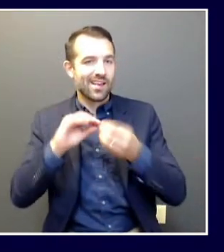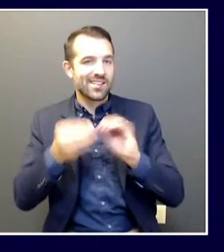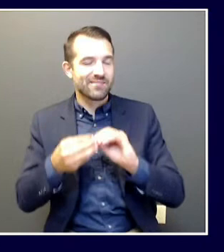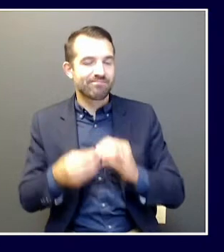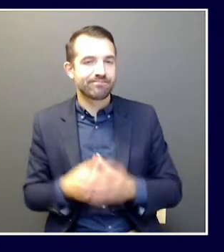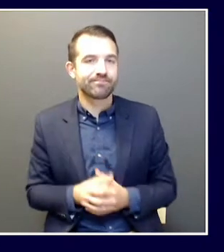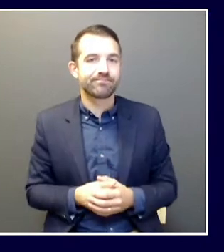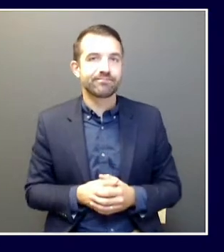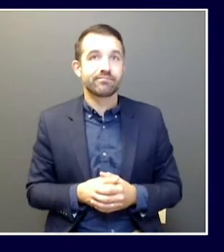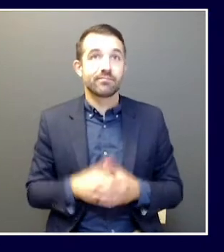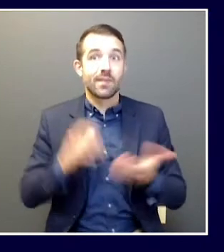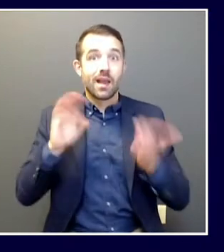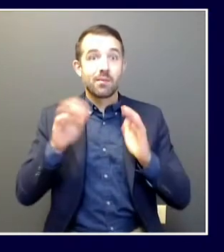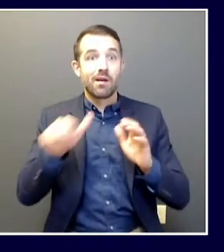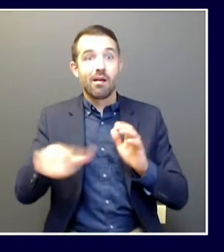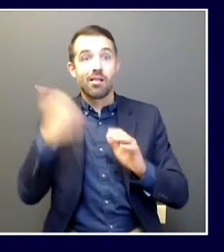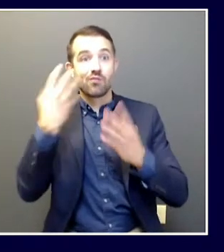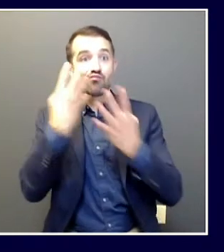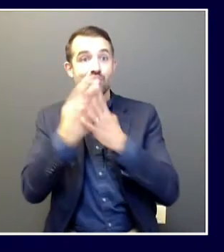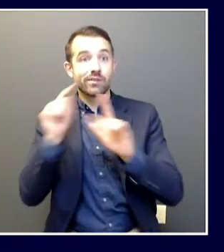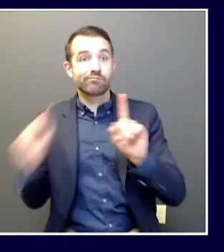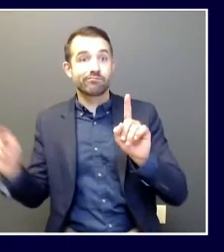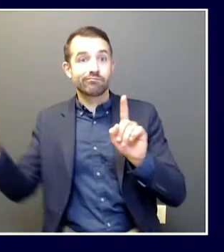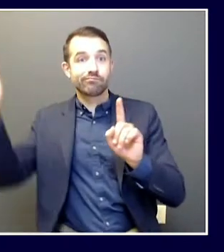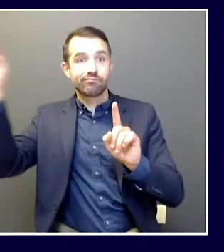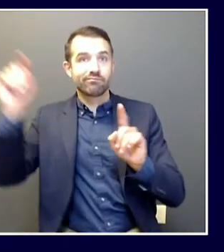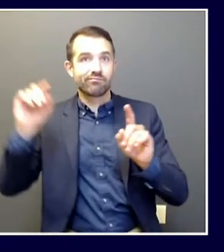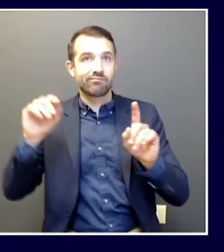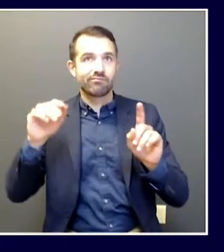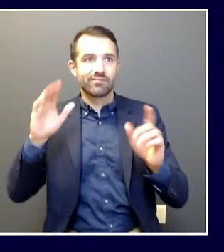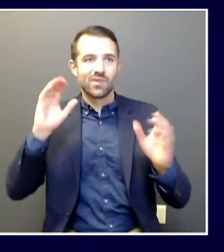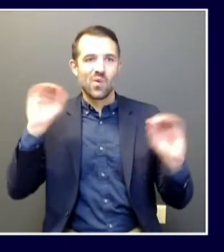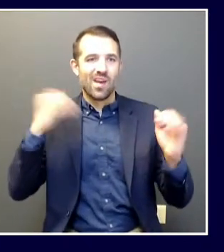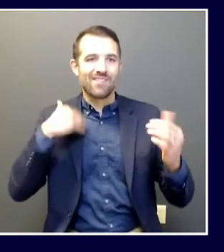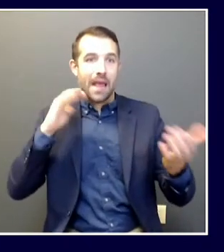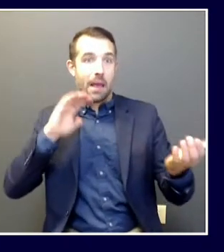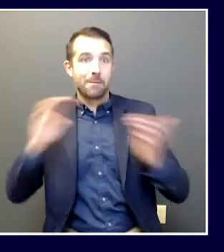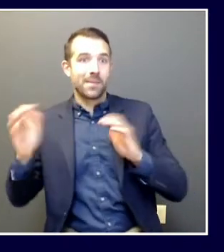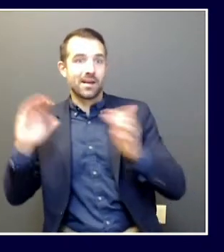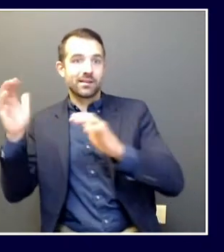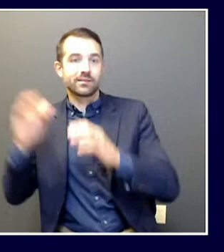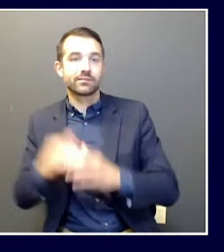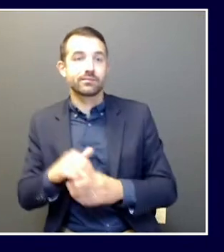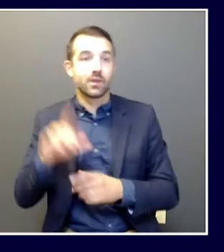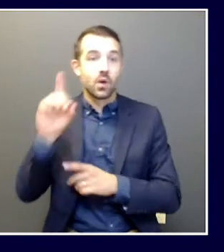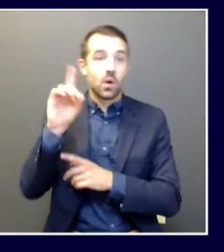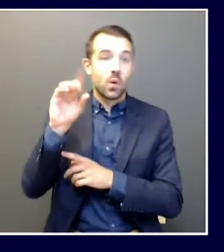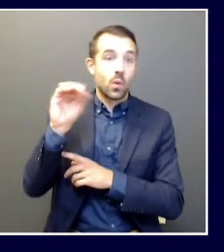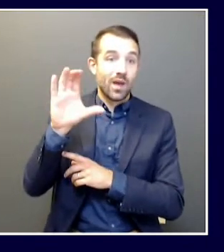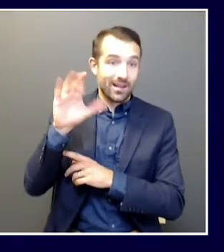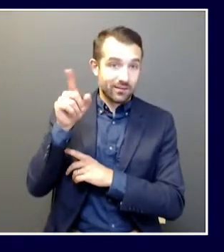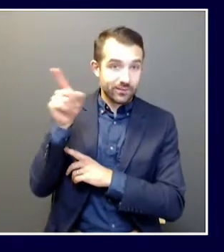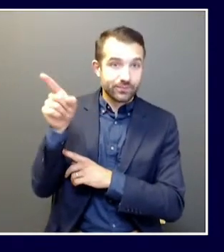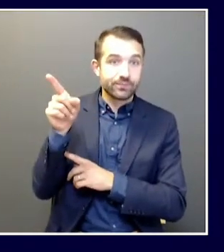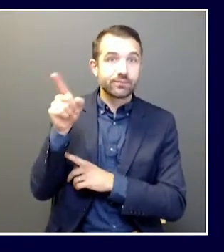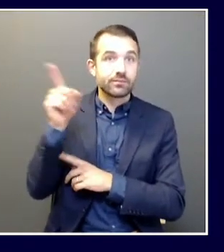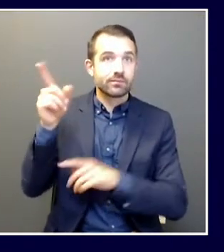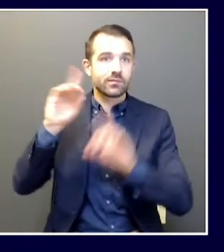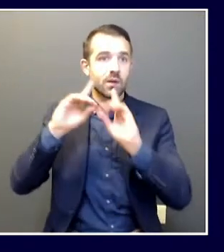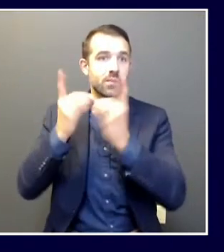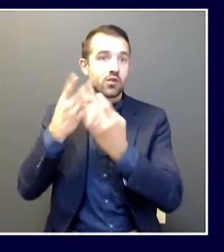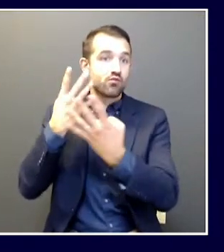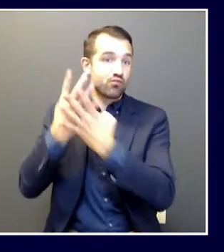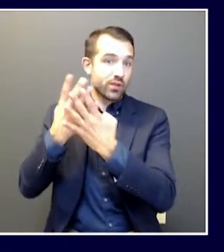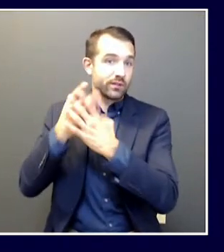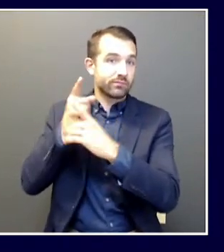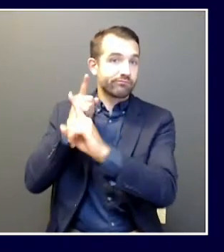county jails. I understand from my colleagues at the Department of Corrections that number at the jail level is lower than